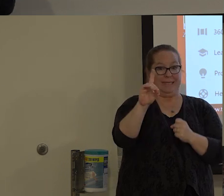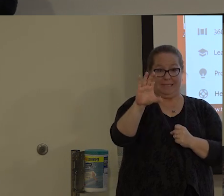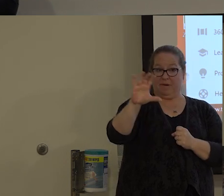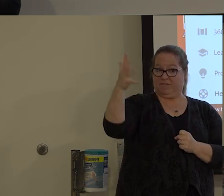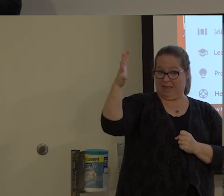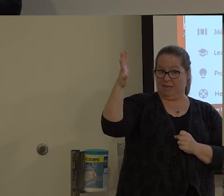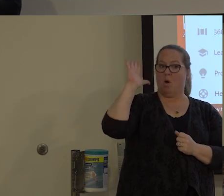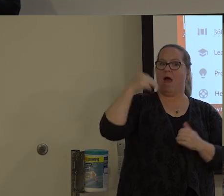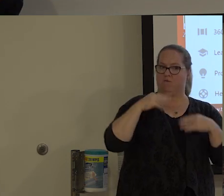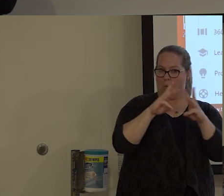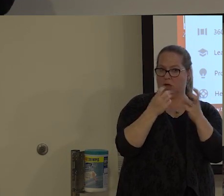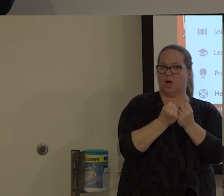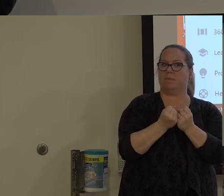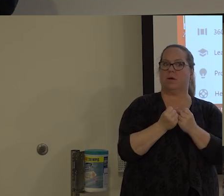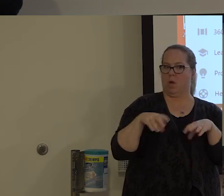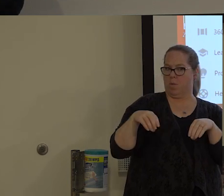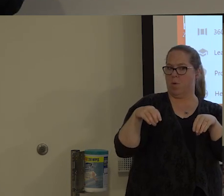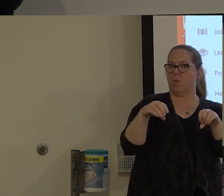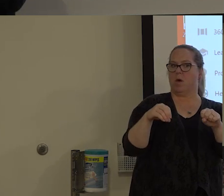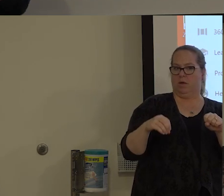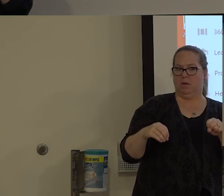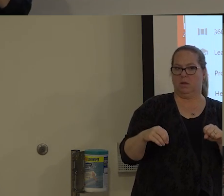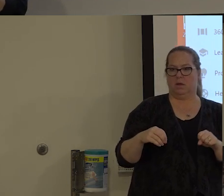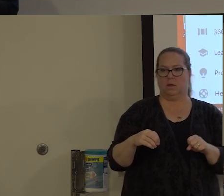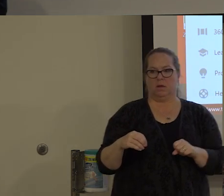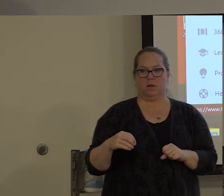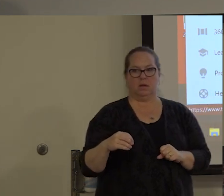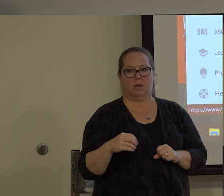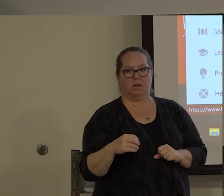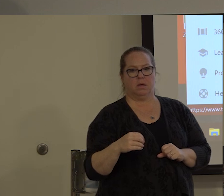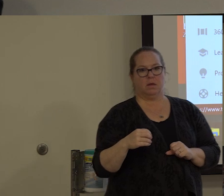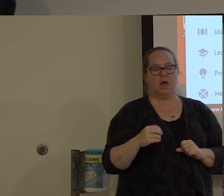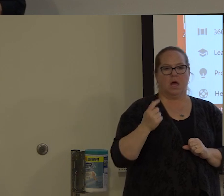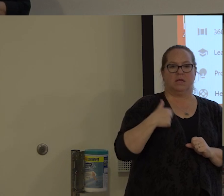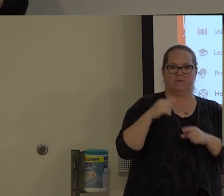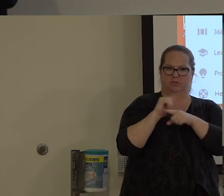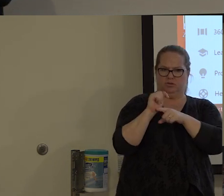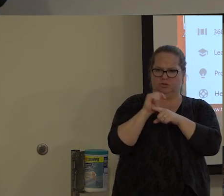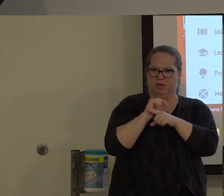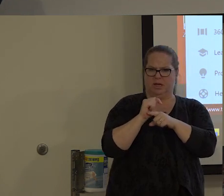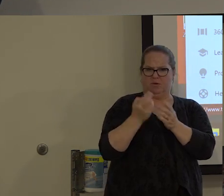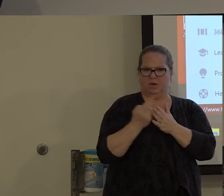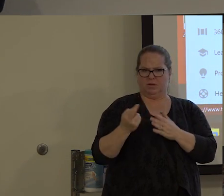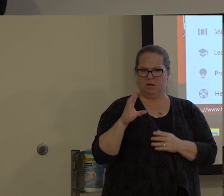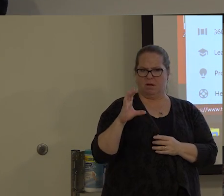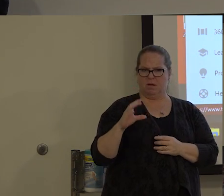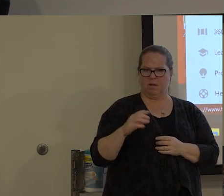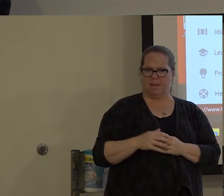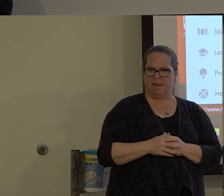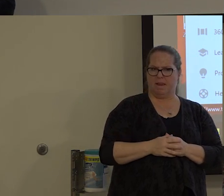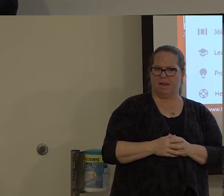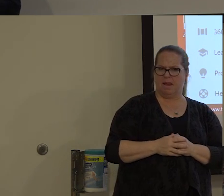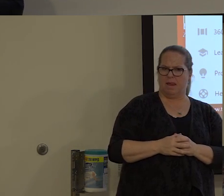5th, where you can learn a whole bunch more. And we also just opened a training resource in Carmen that has,